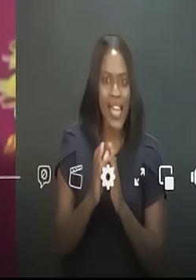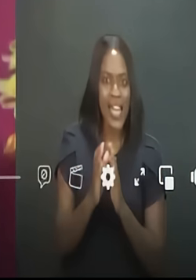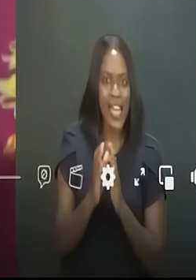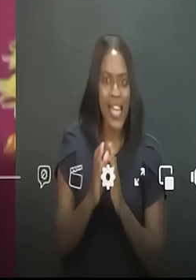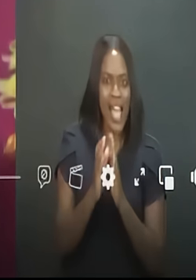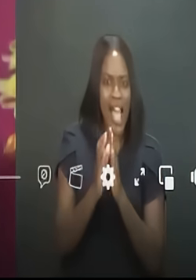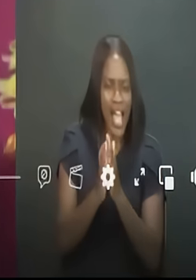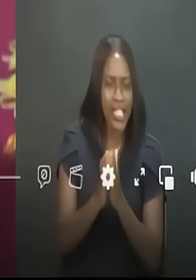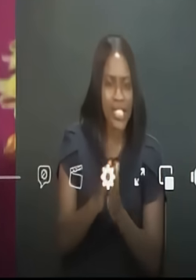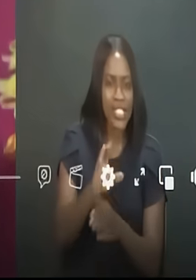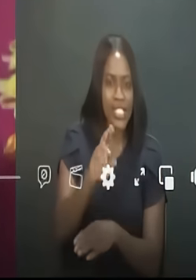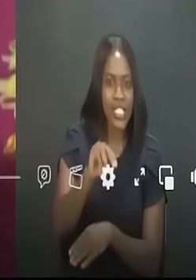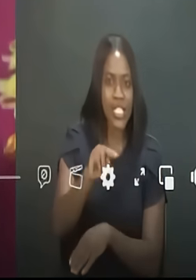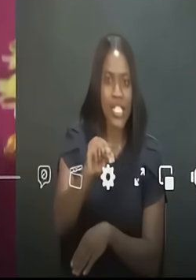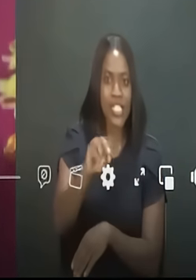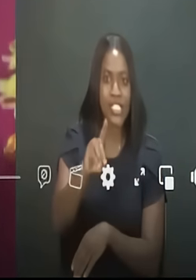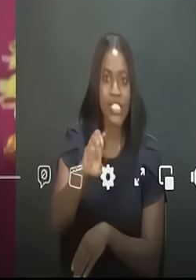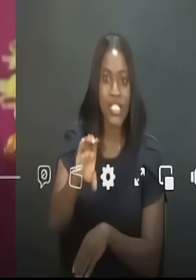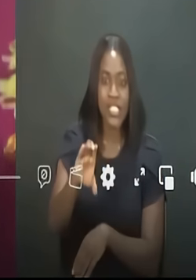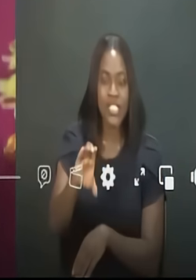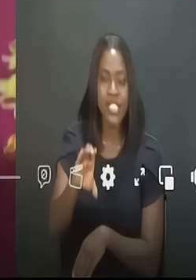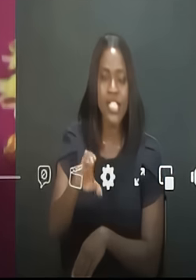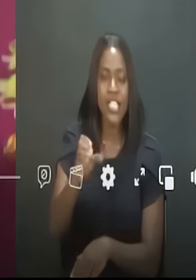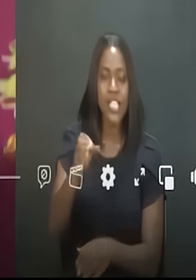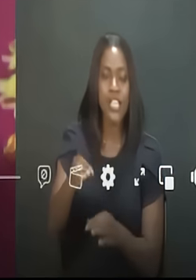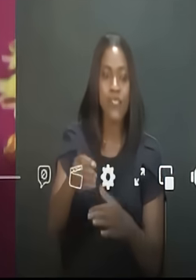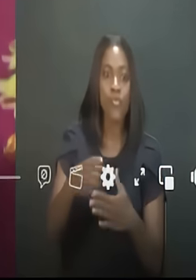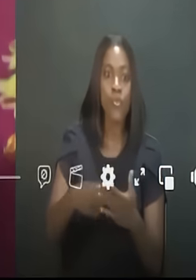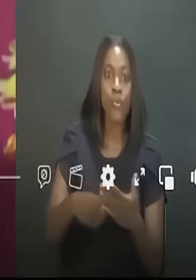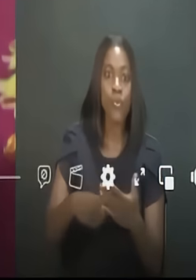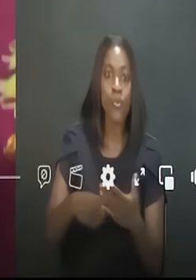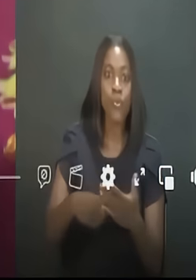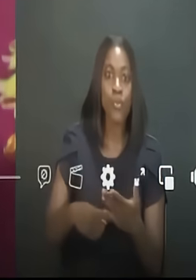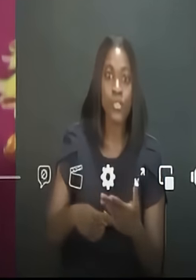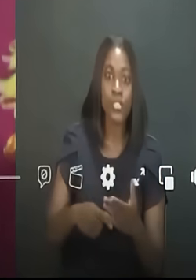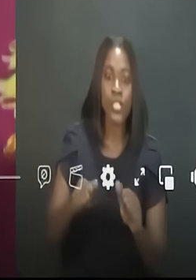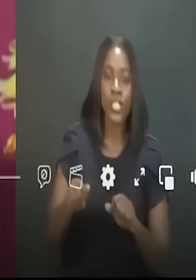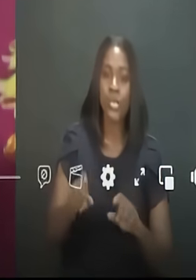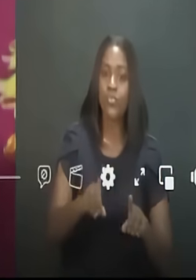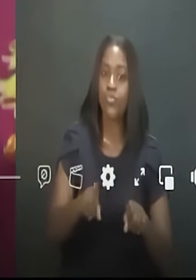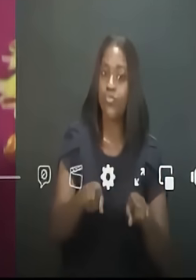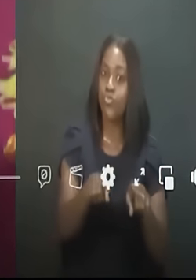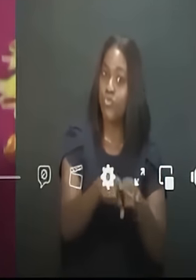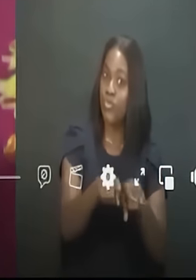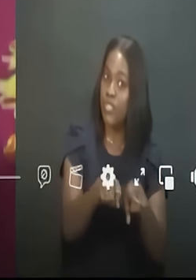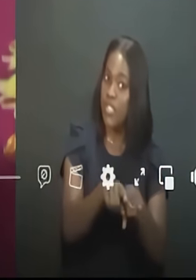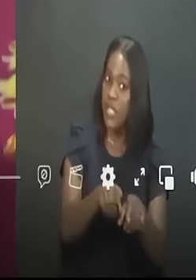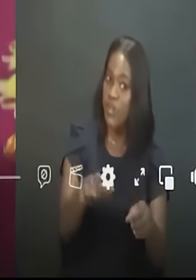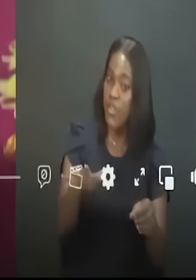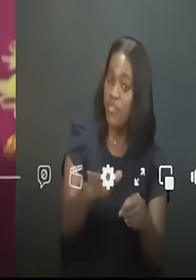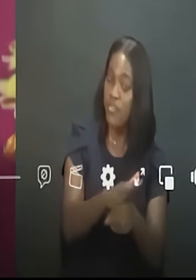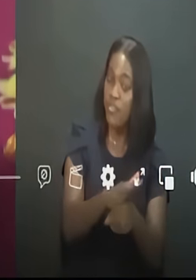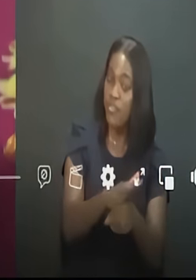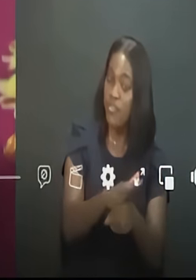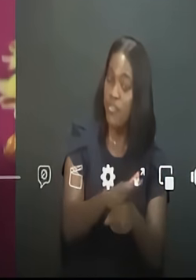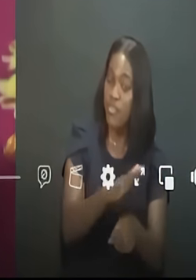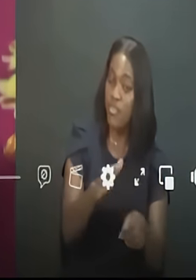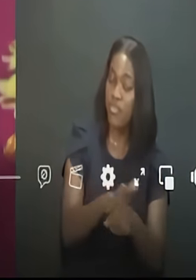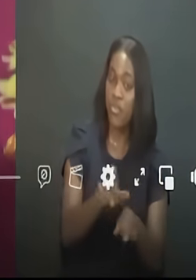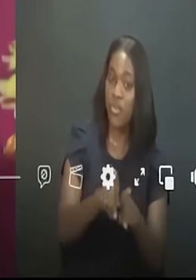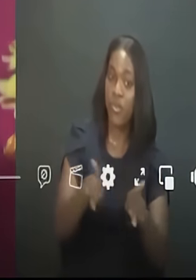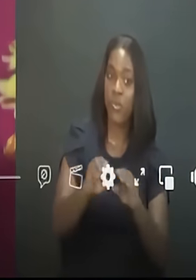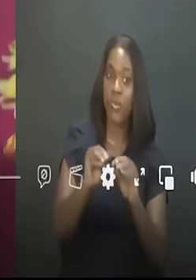the NDC will also be able to fill those public offices with their party faithfuls.